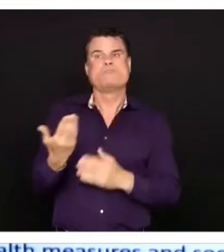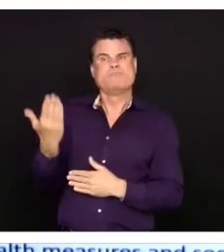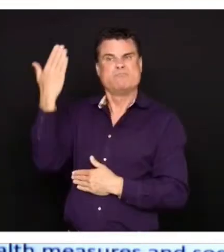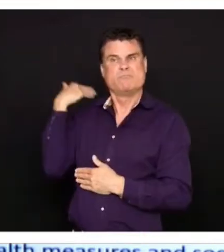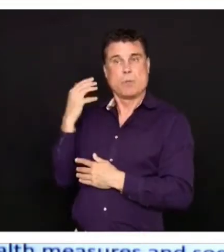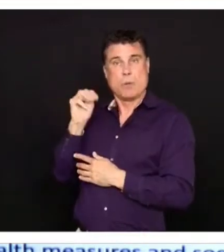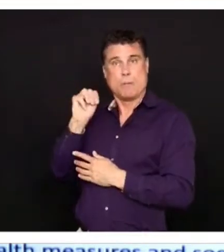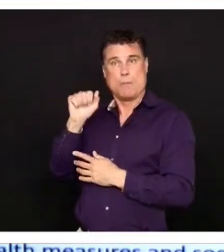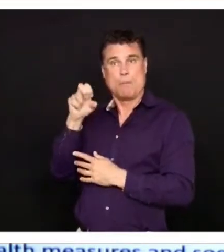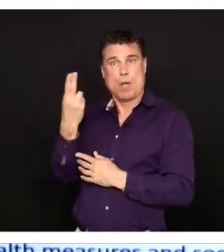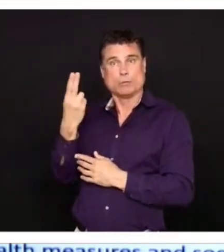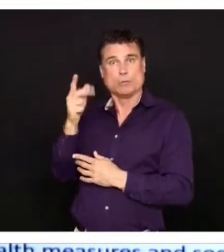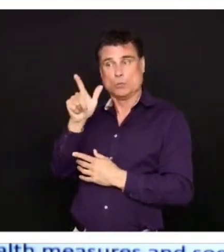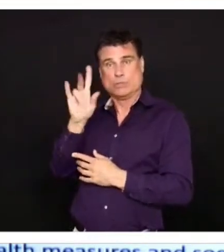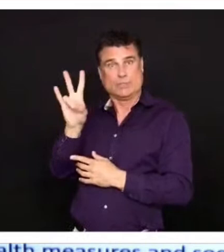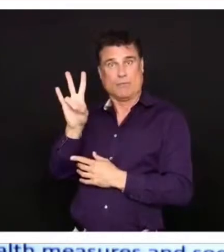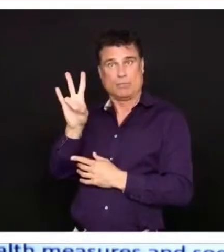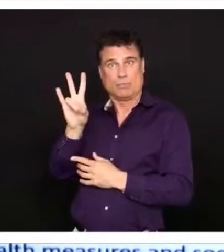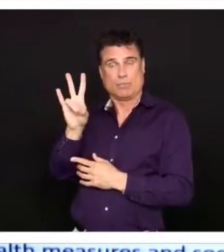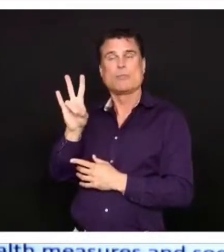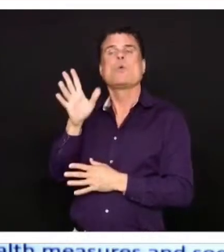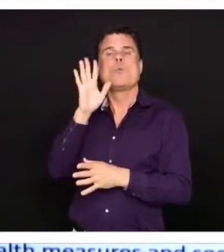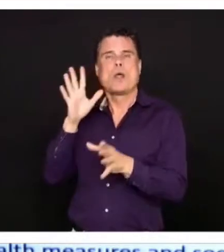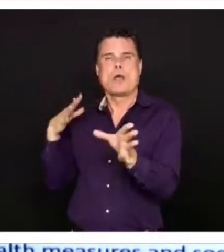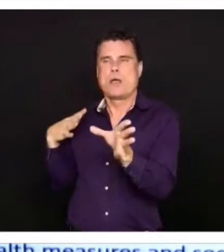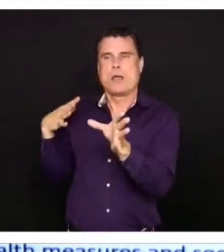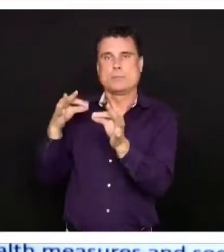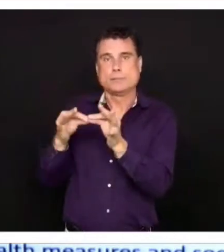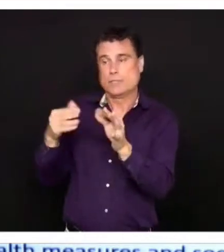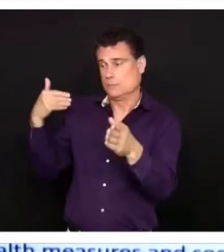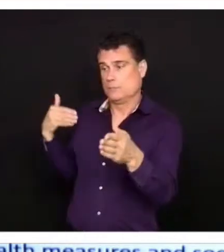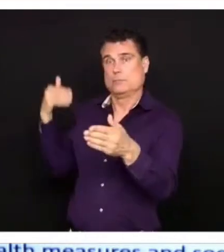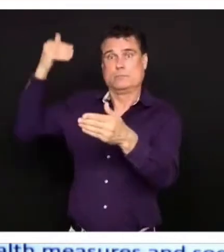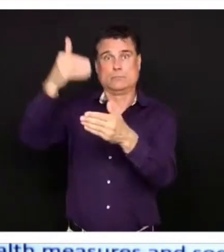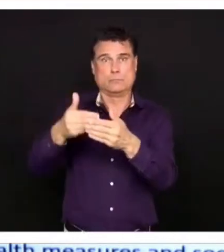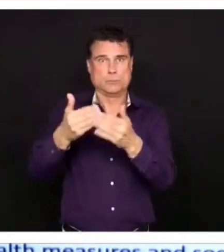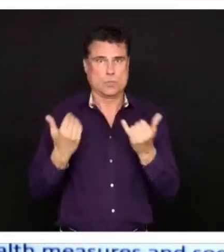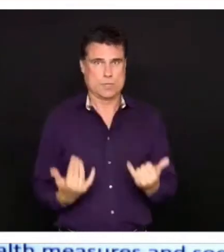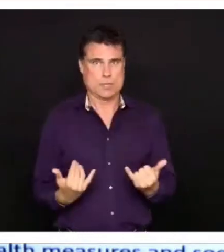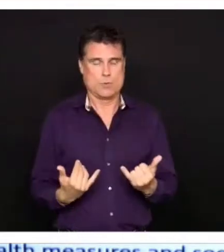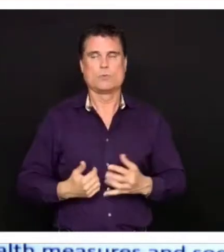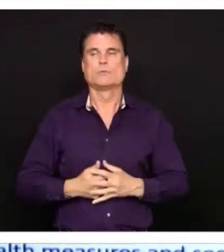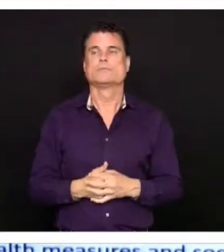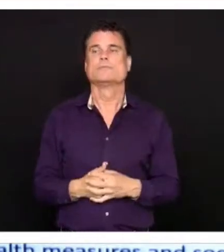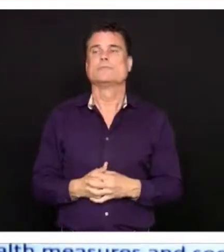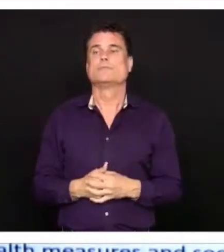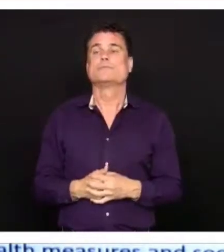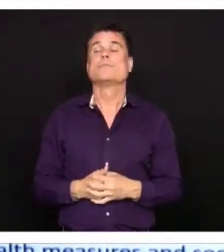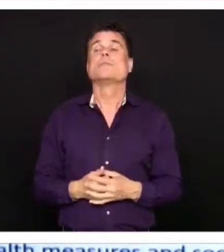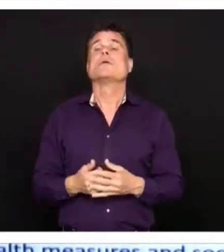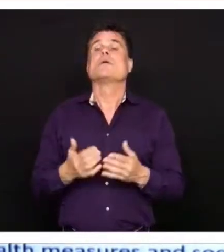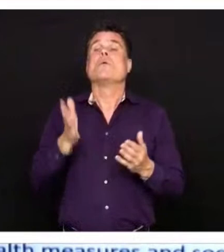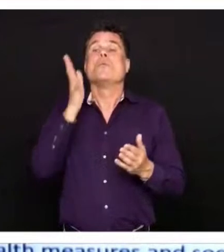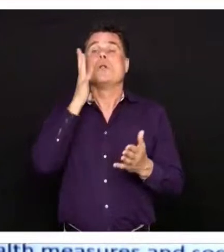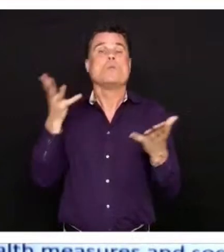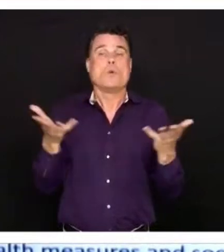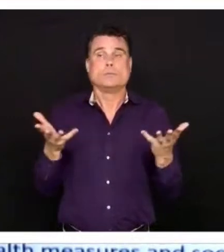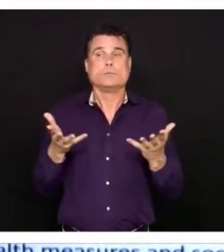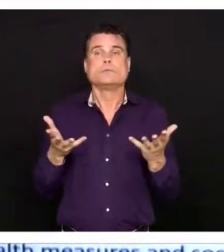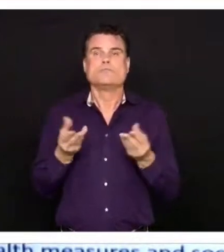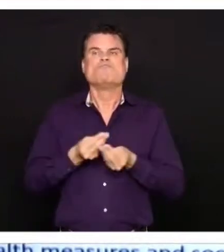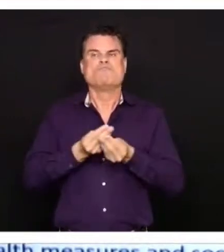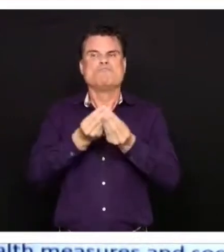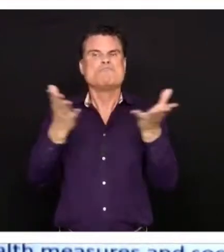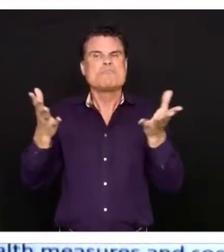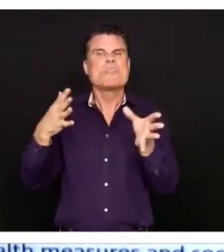of preparedness for those who are critically ill with COVID-19, and to highlight the effect of our public health measures and societal action. And